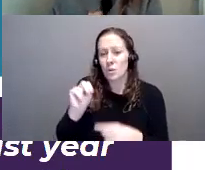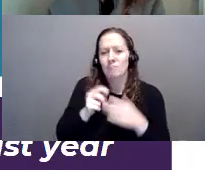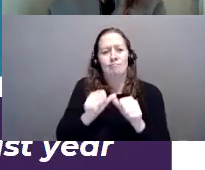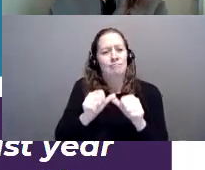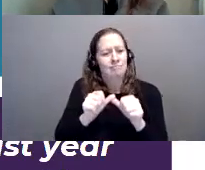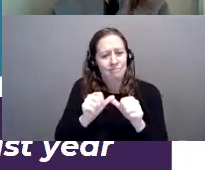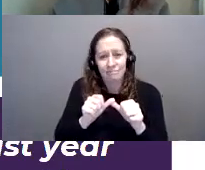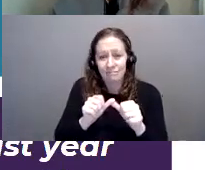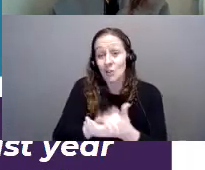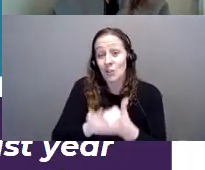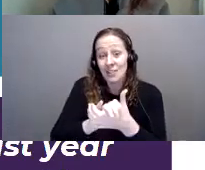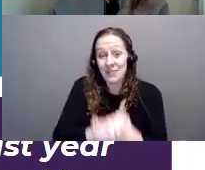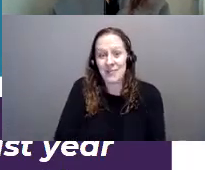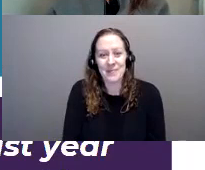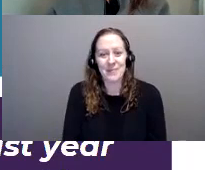Congratulations.